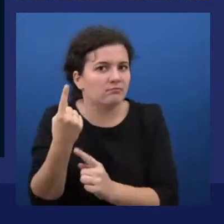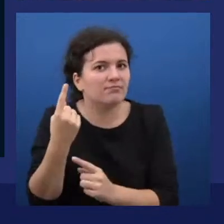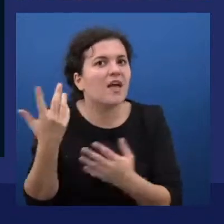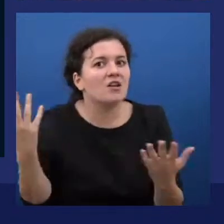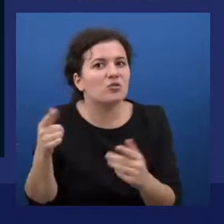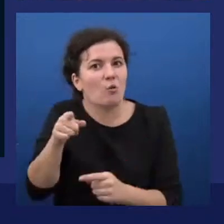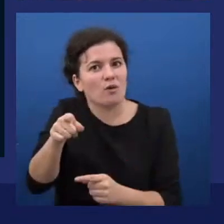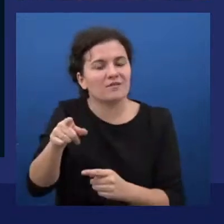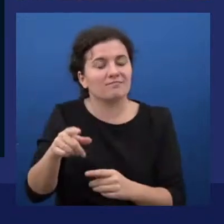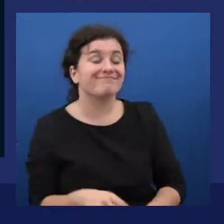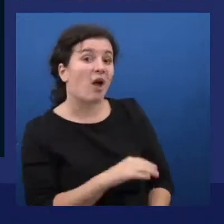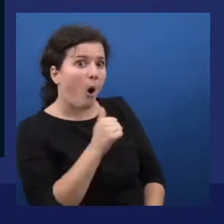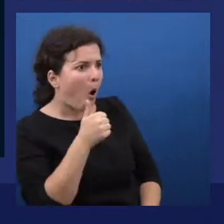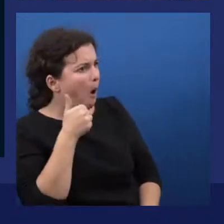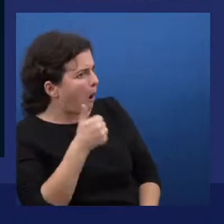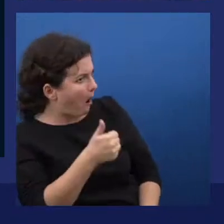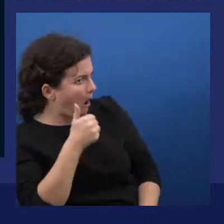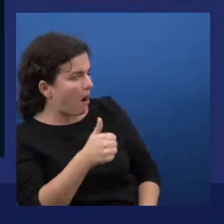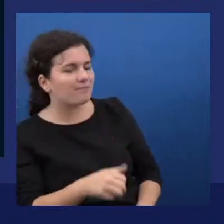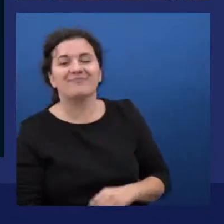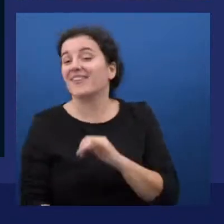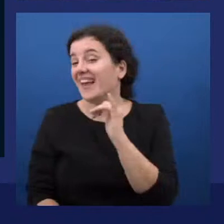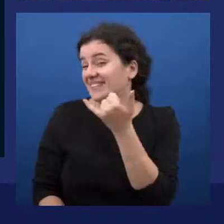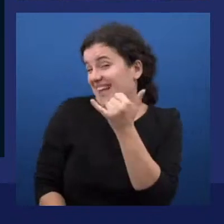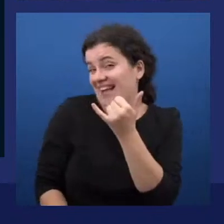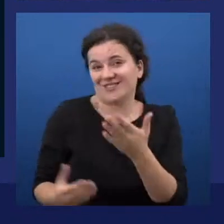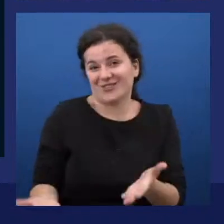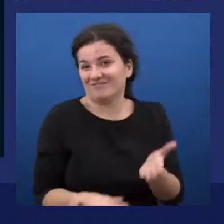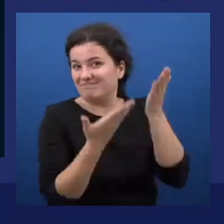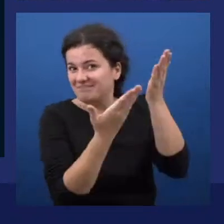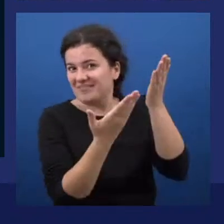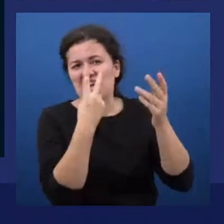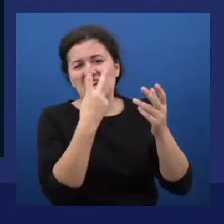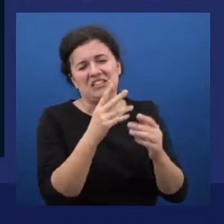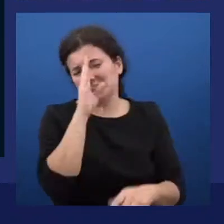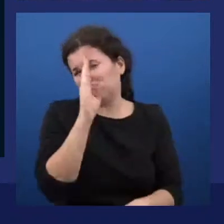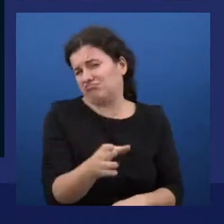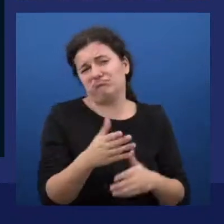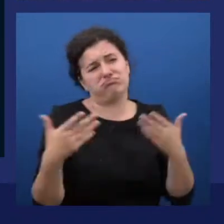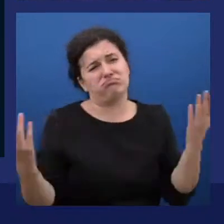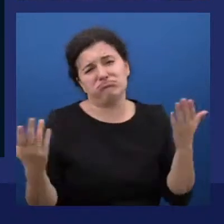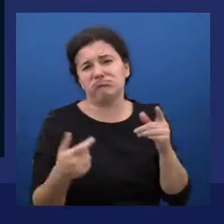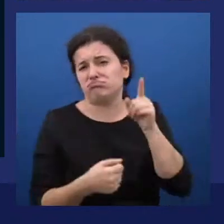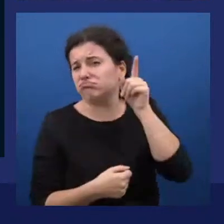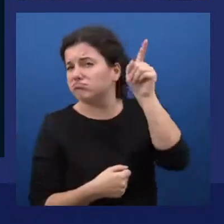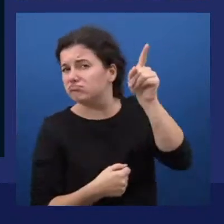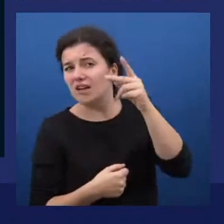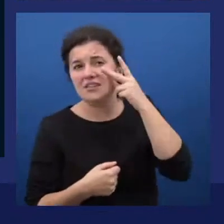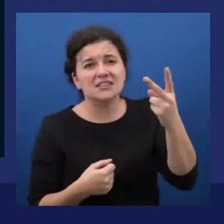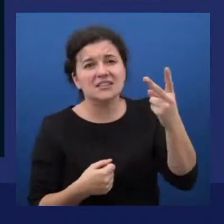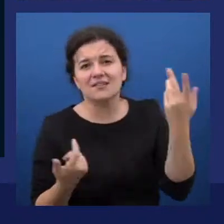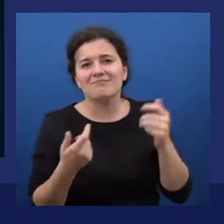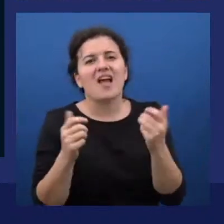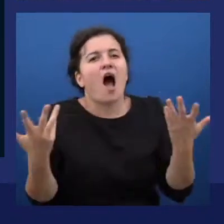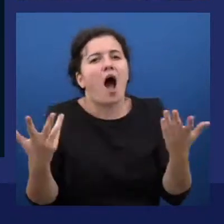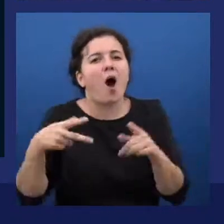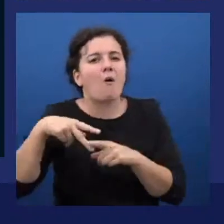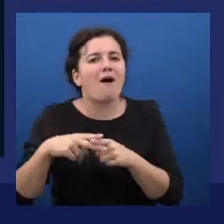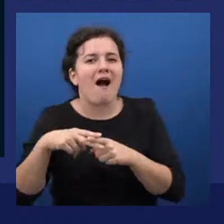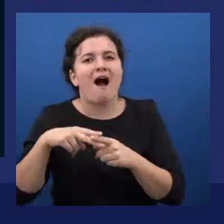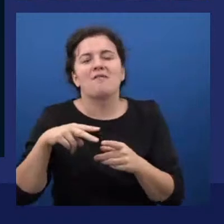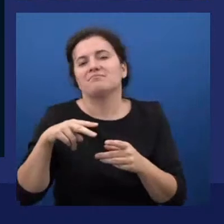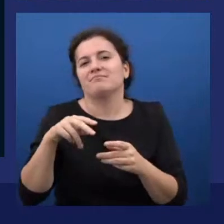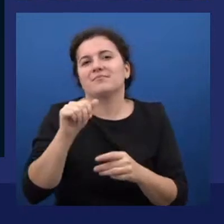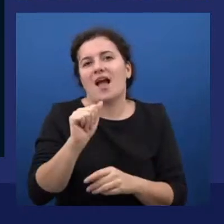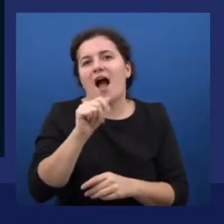Yeah, so that's it's pretty straightforward. It's just a console application that, so that's